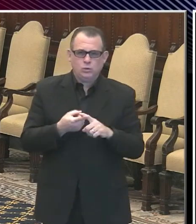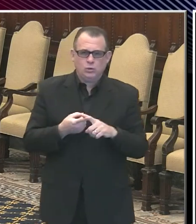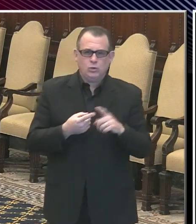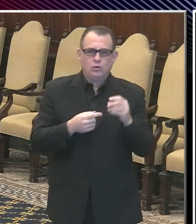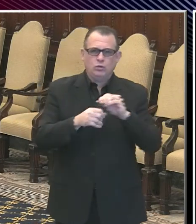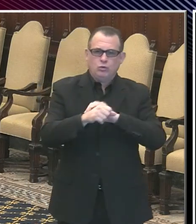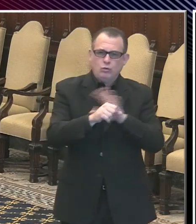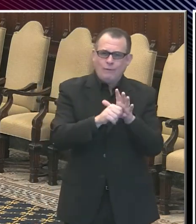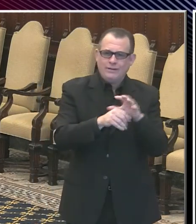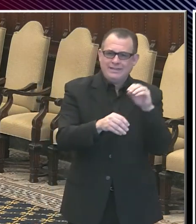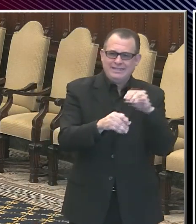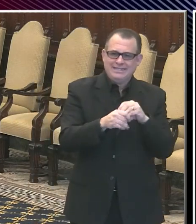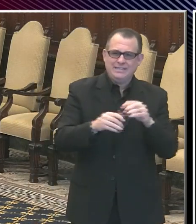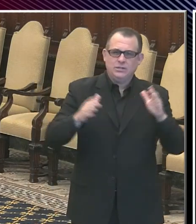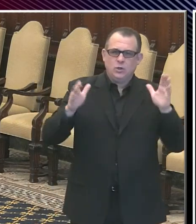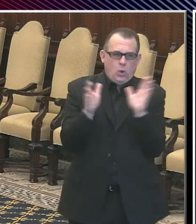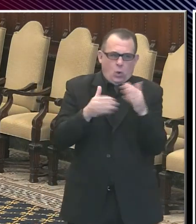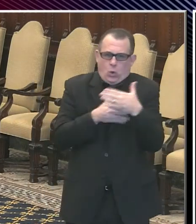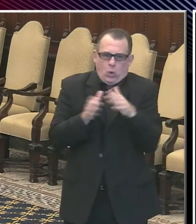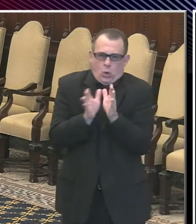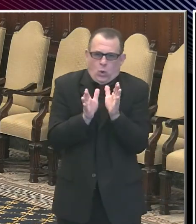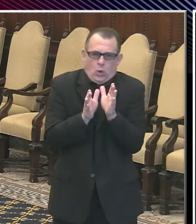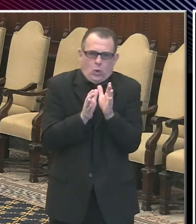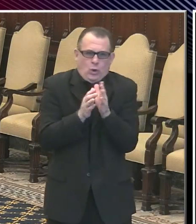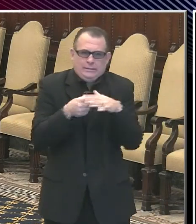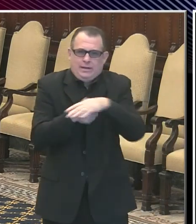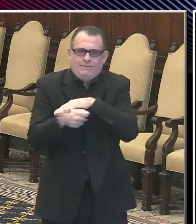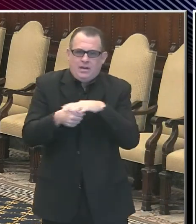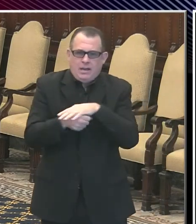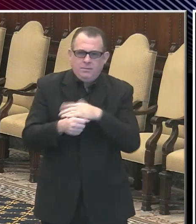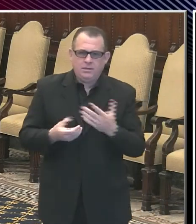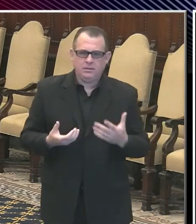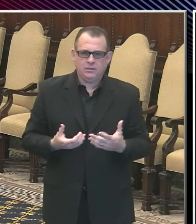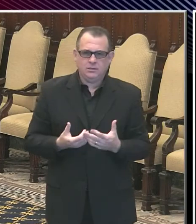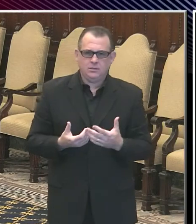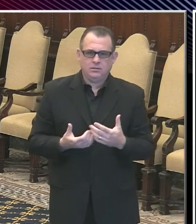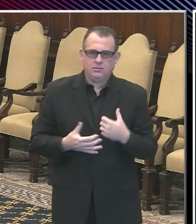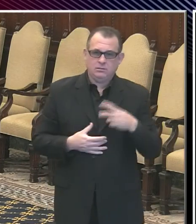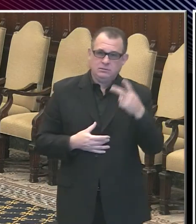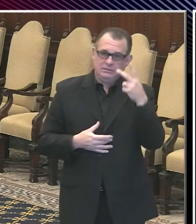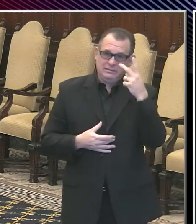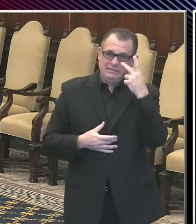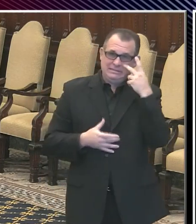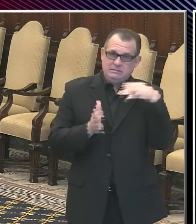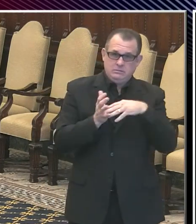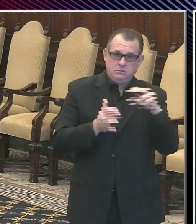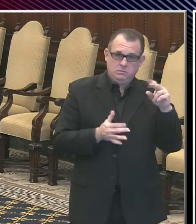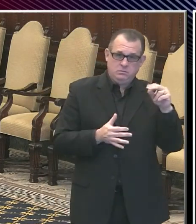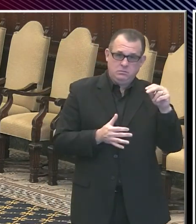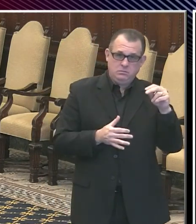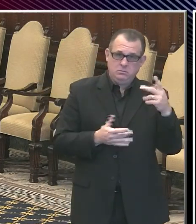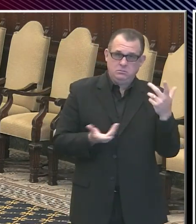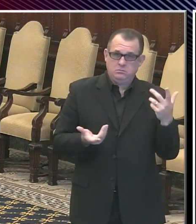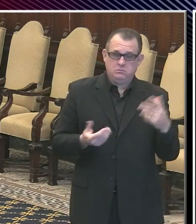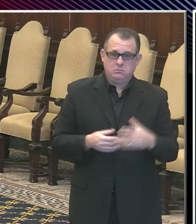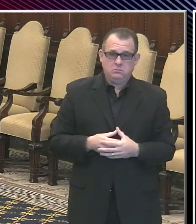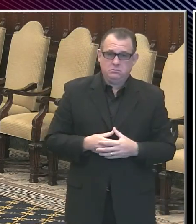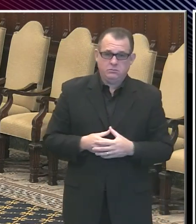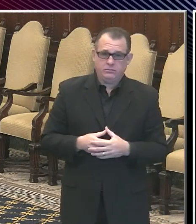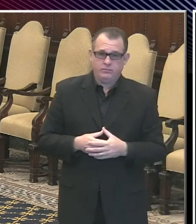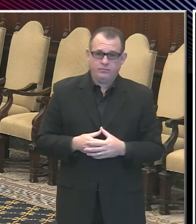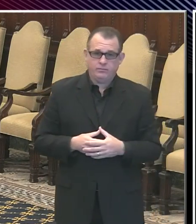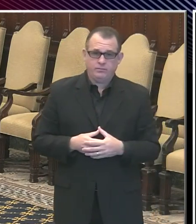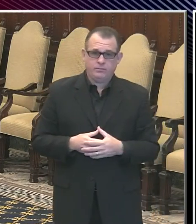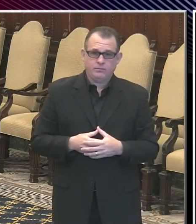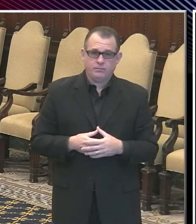an enclosed environment while working out? I have not seen that study. Okay. Could you, for my readers,